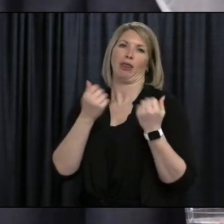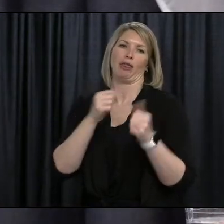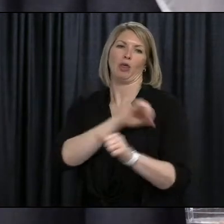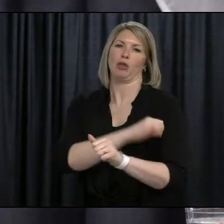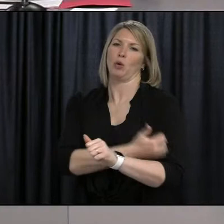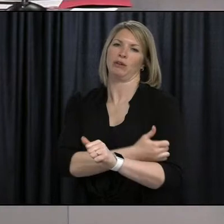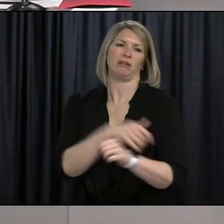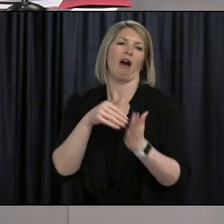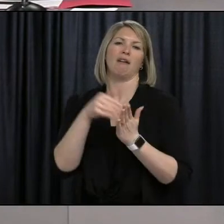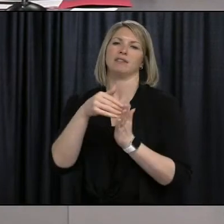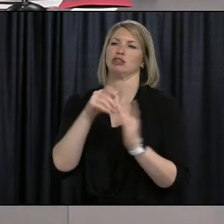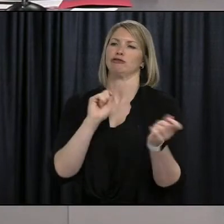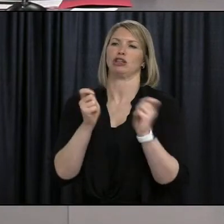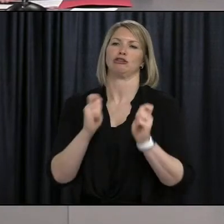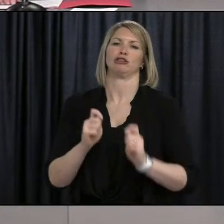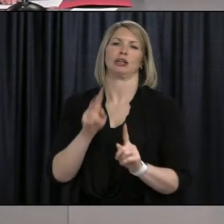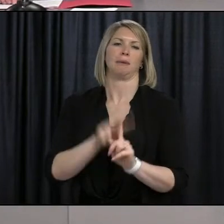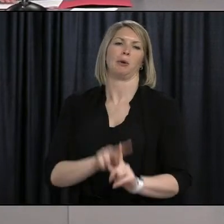Okay, thanks.